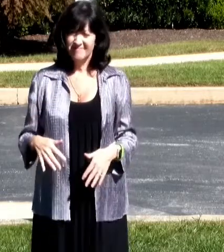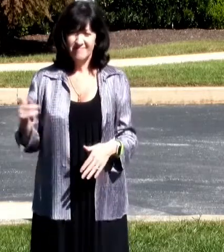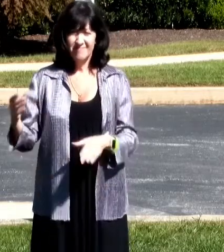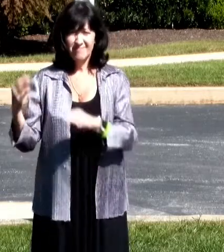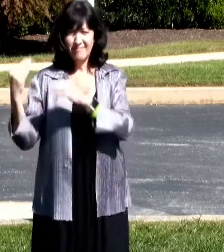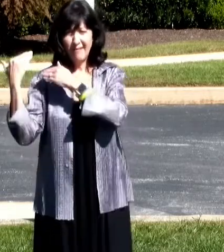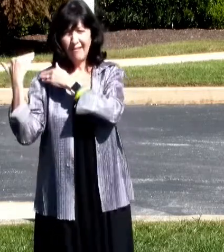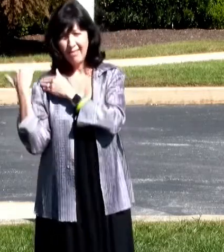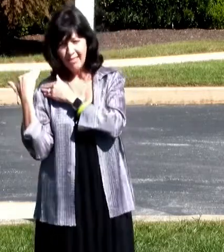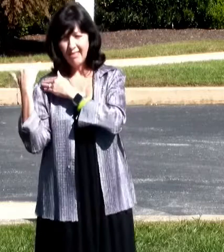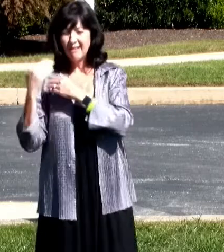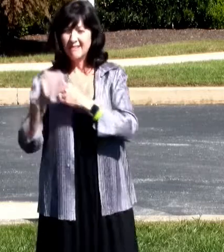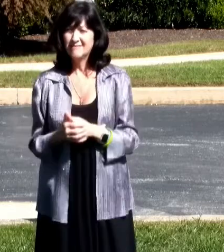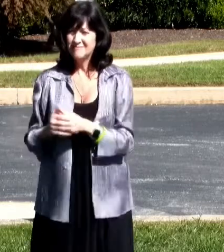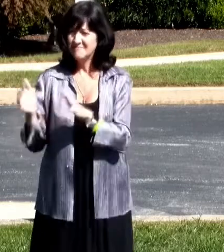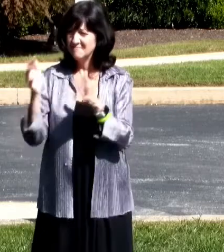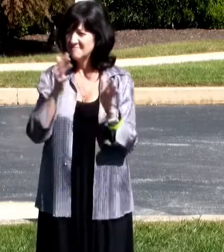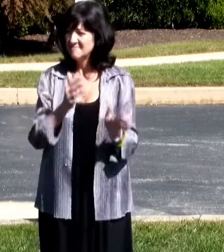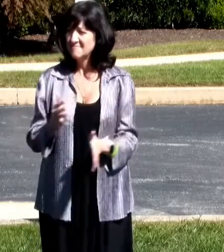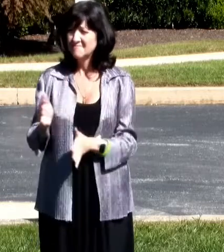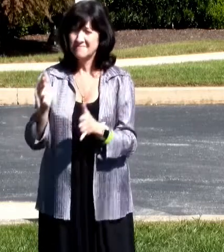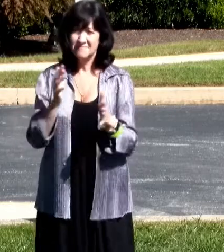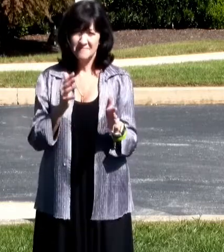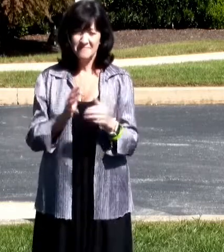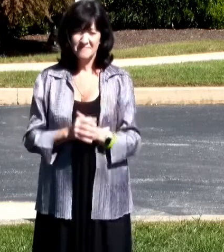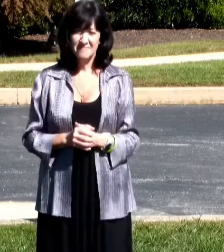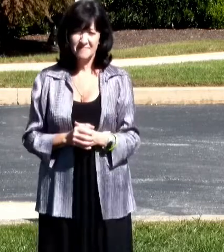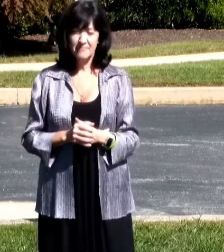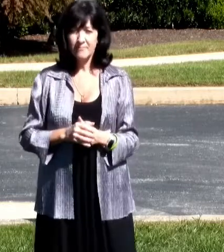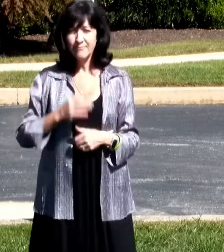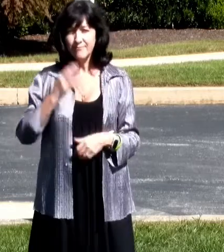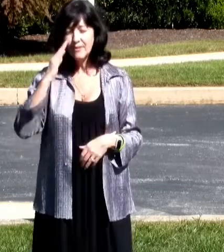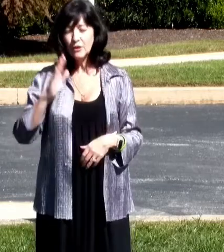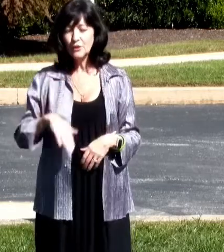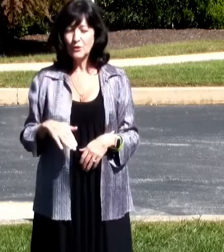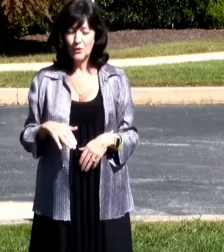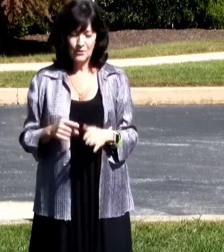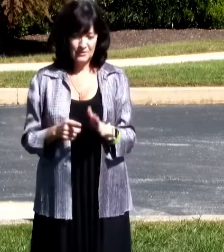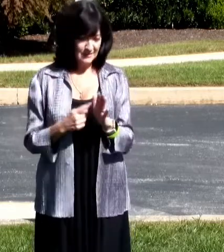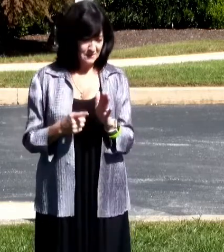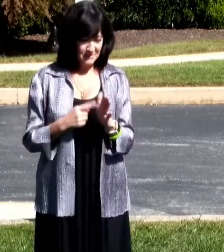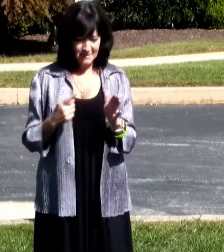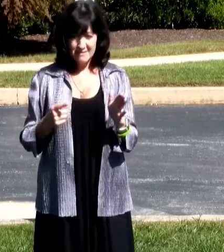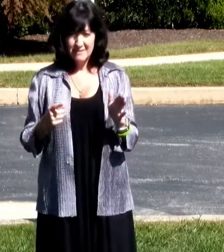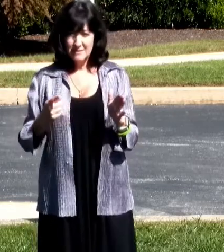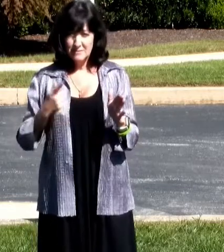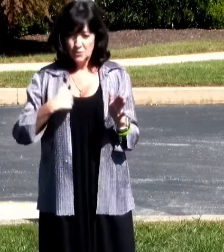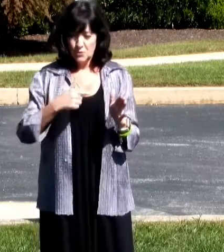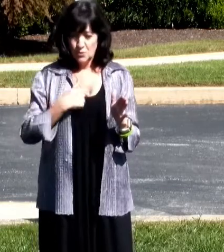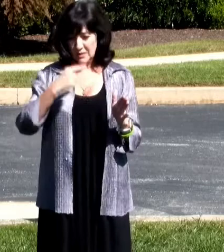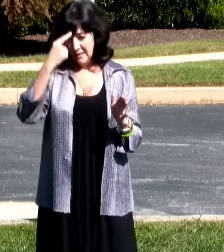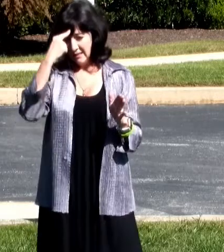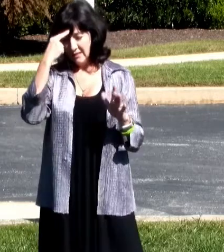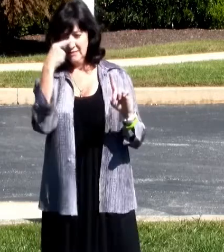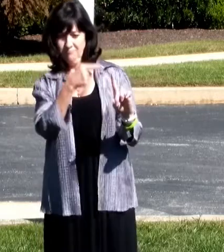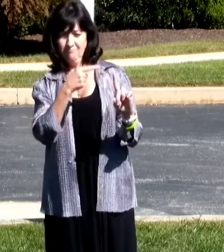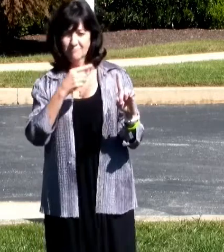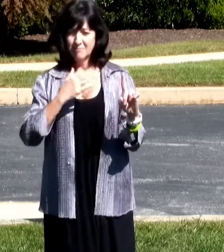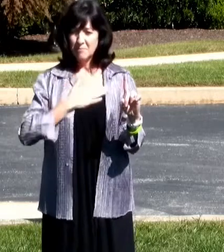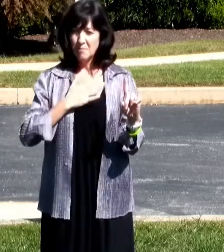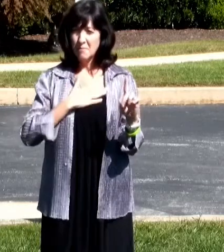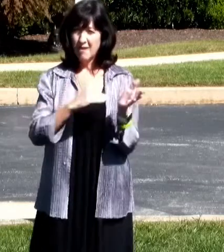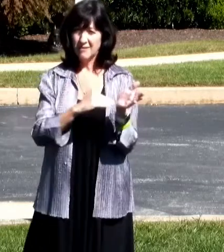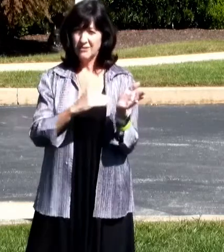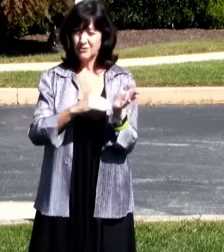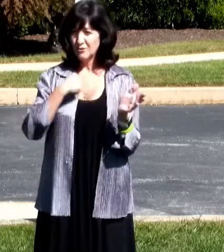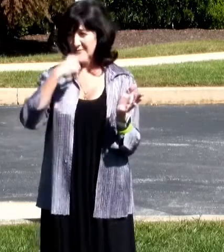I tend, as we all do, I think, we tend to generalize from our own provider, and I think about my primary